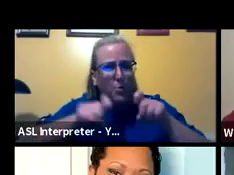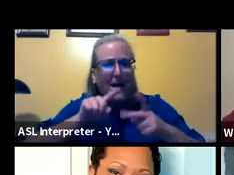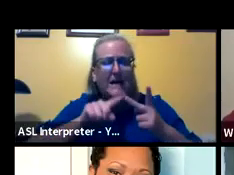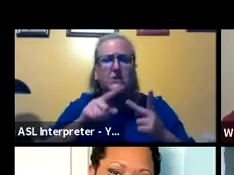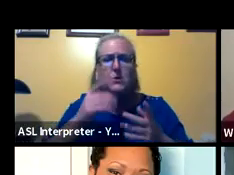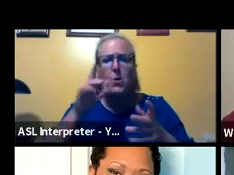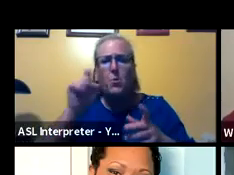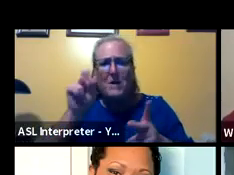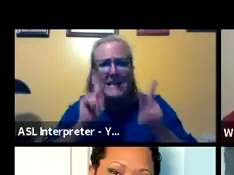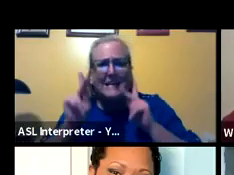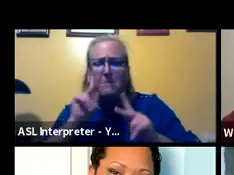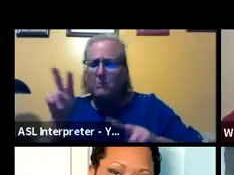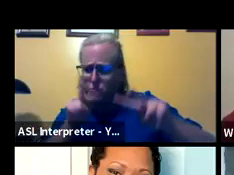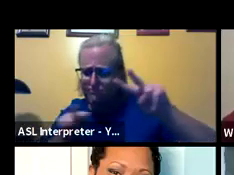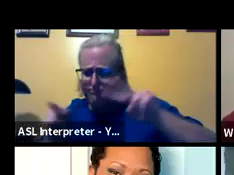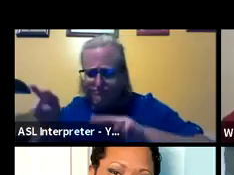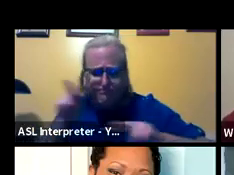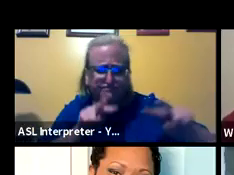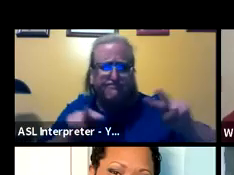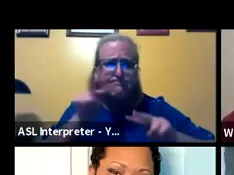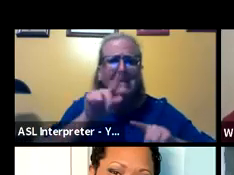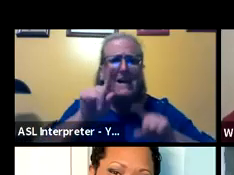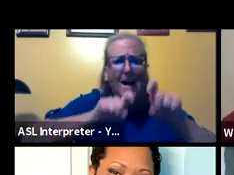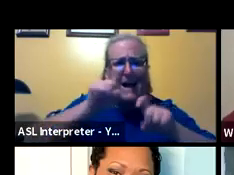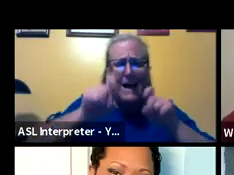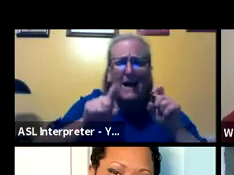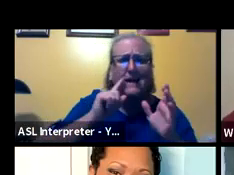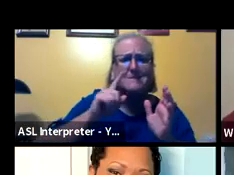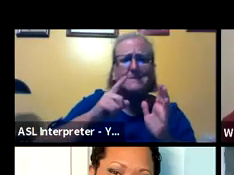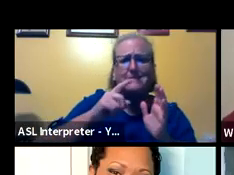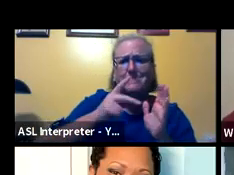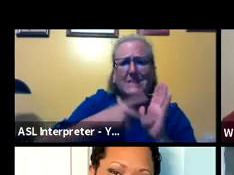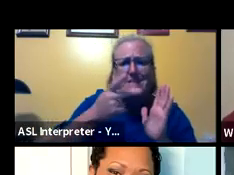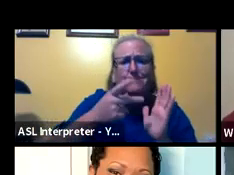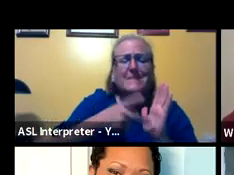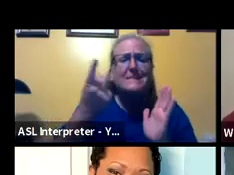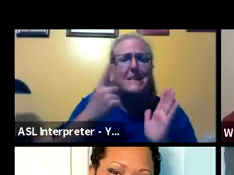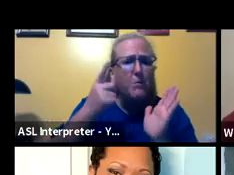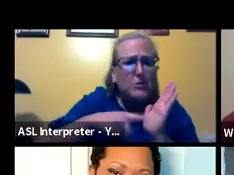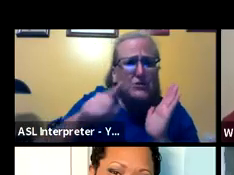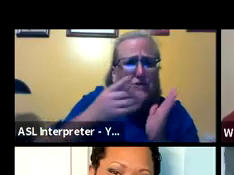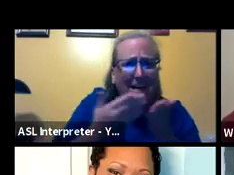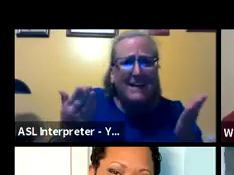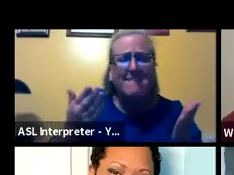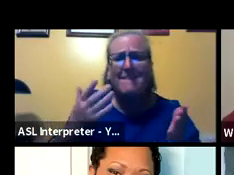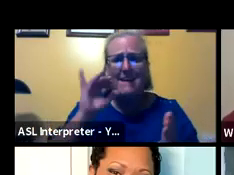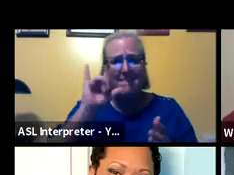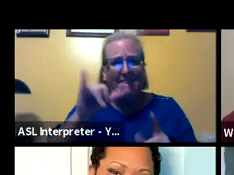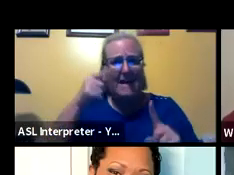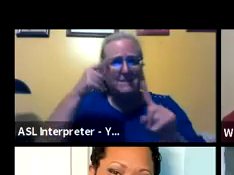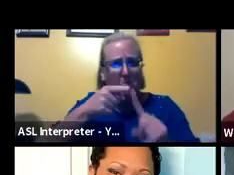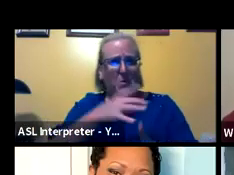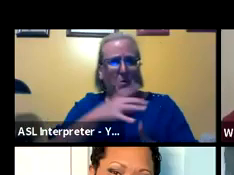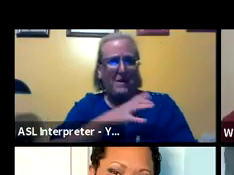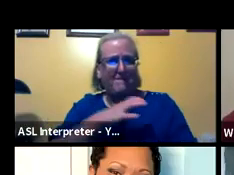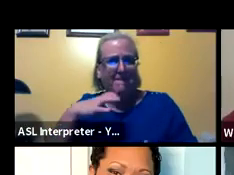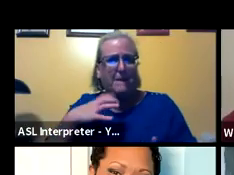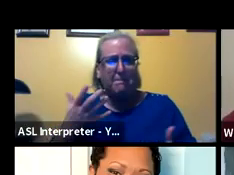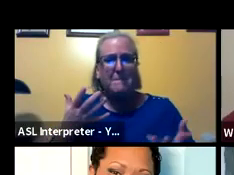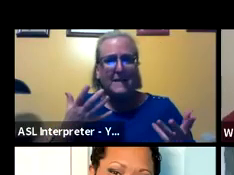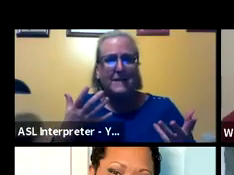things over, asking questions, and just double checking things. That's the point of the committee, and it is for the community to come out